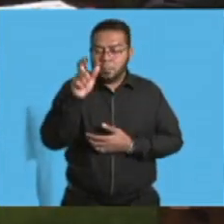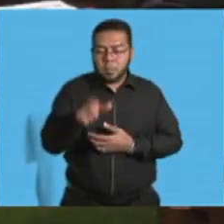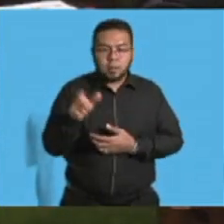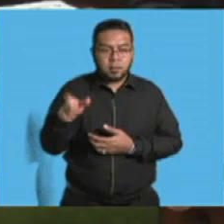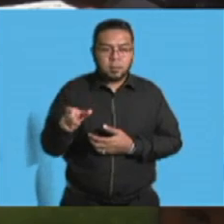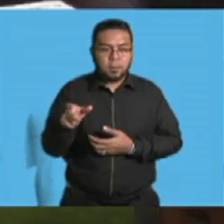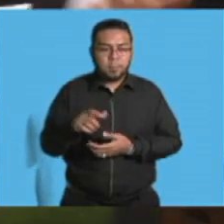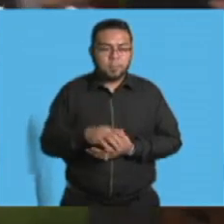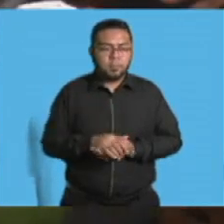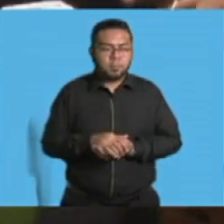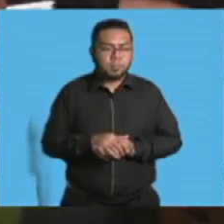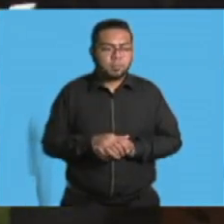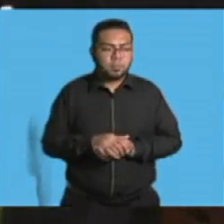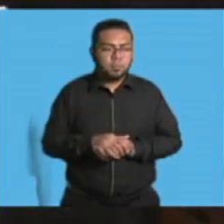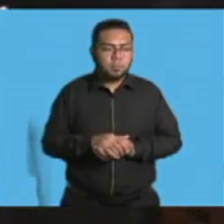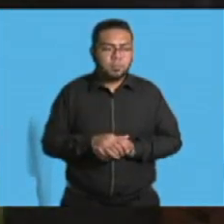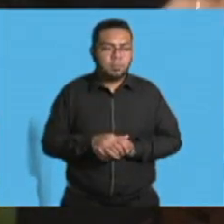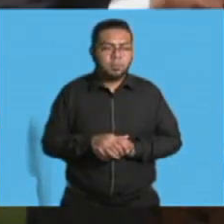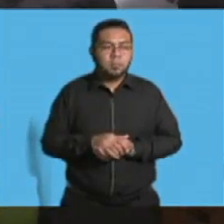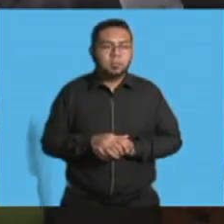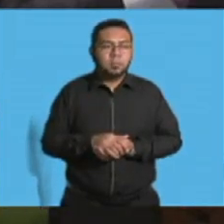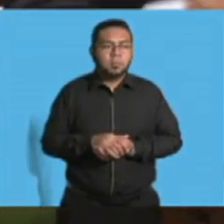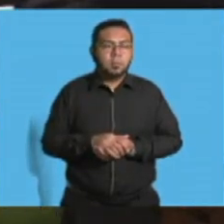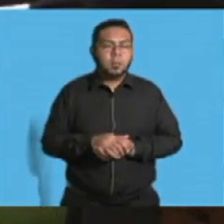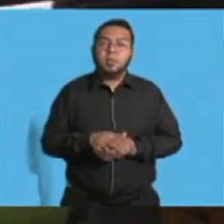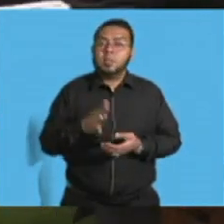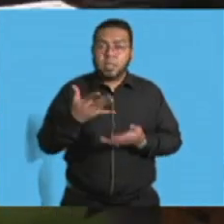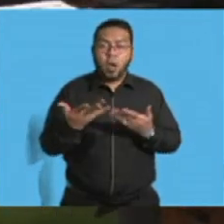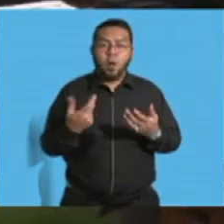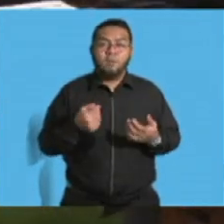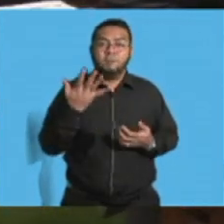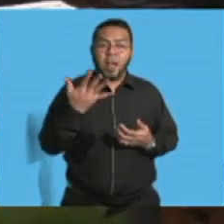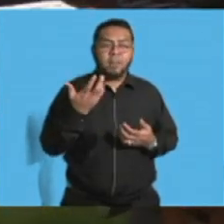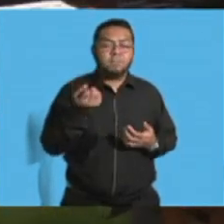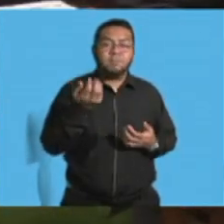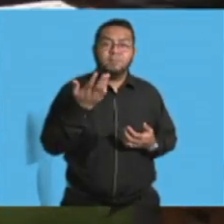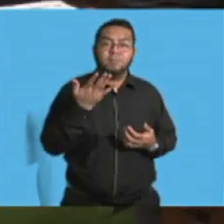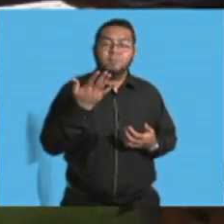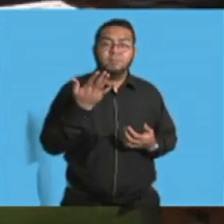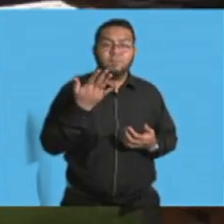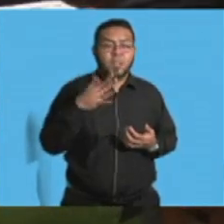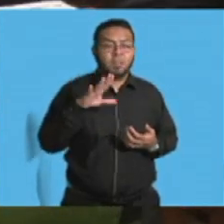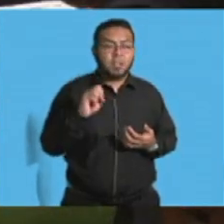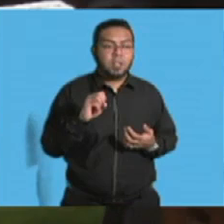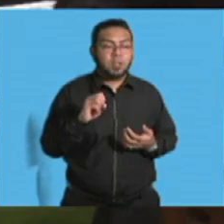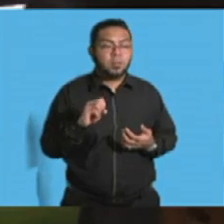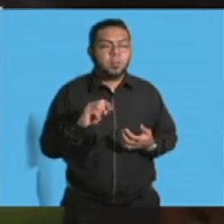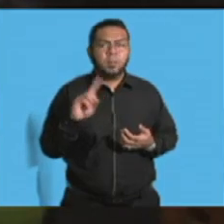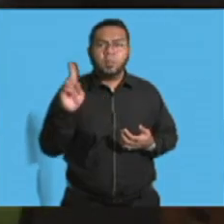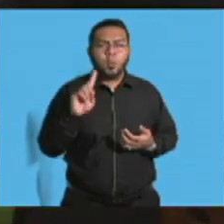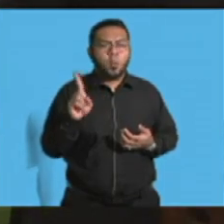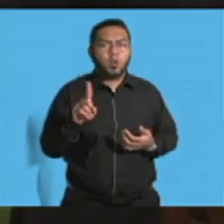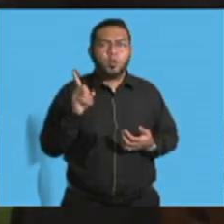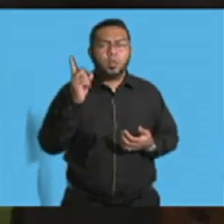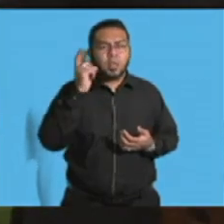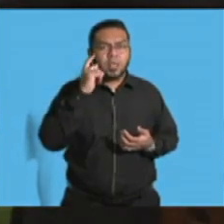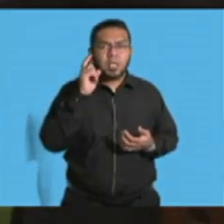wage at the moment in the 10 sectorial wages is at the moment $5.50 an hour or $6 an hour? What do you think he or she will